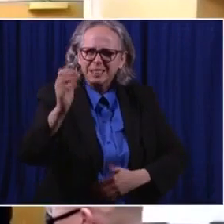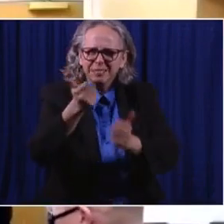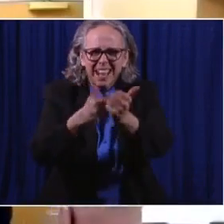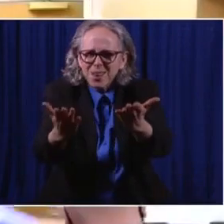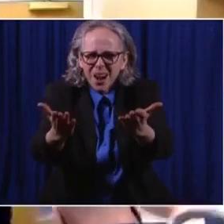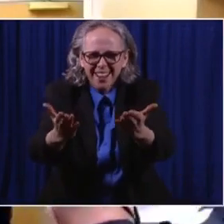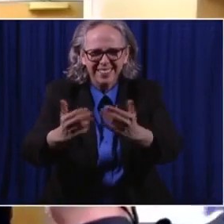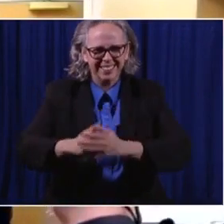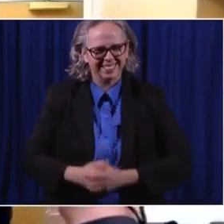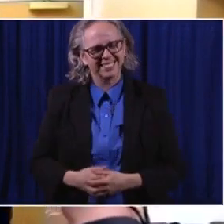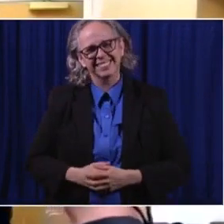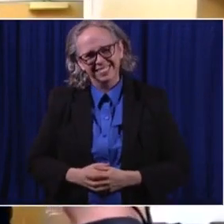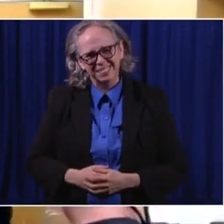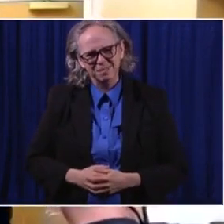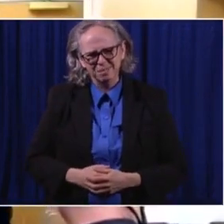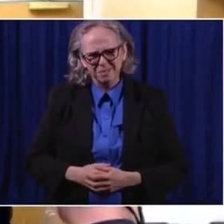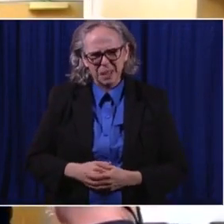too, so.